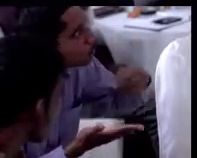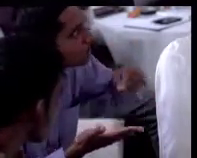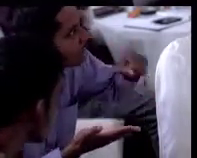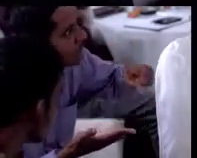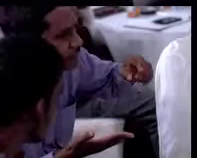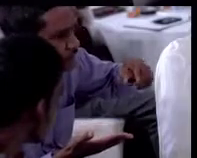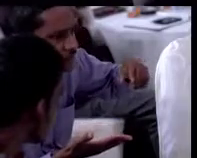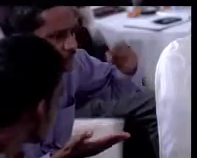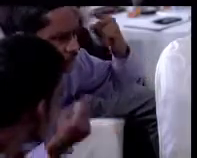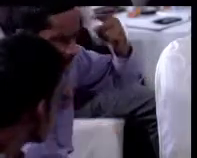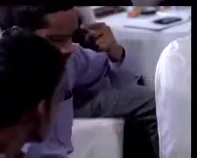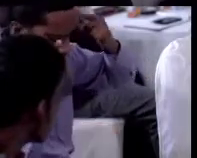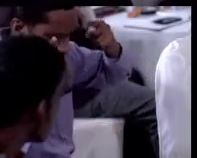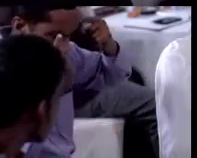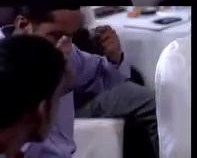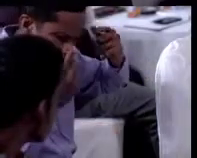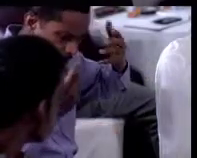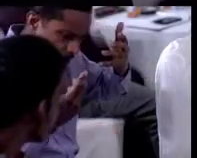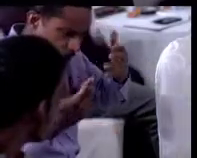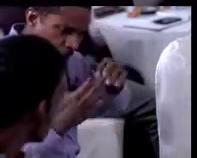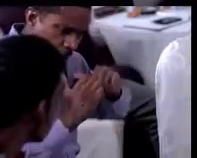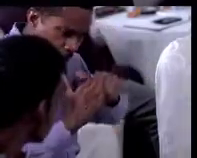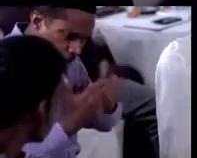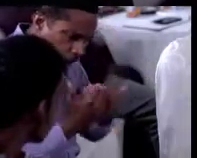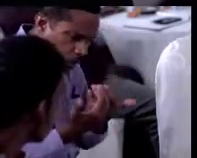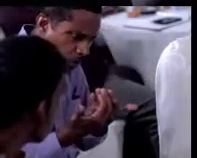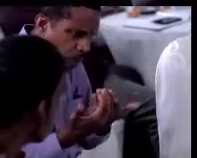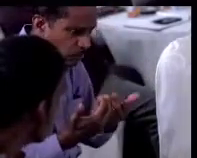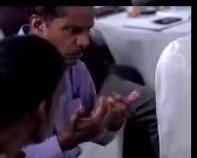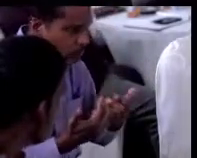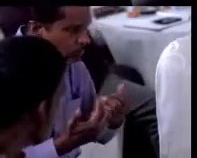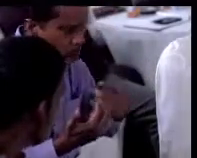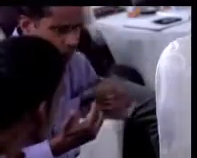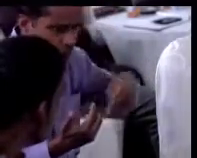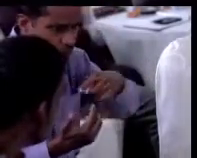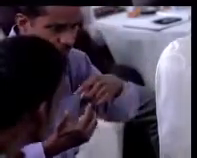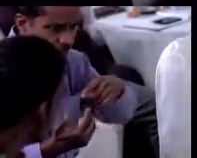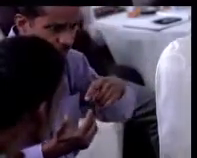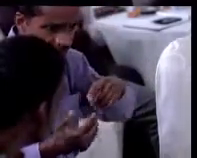2 or 3 weeks, we had to figure out, okay, how we were going to